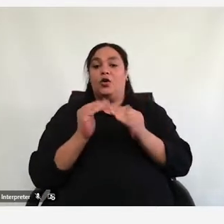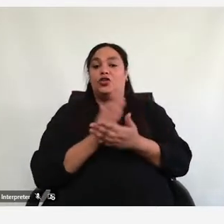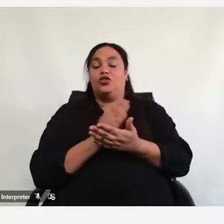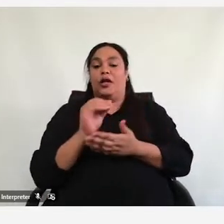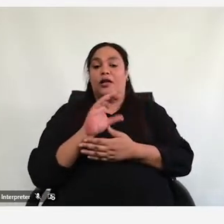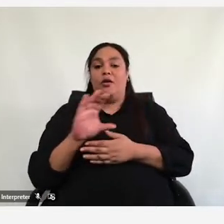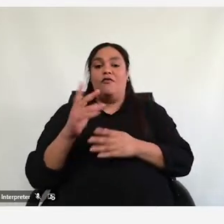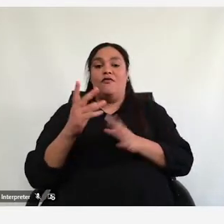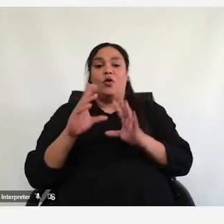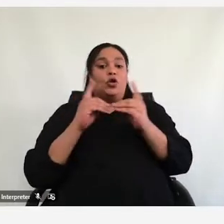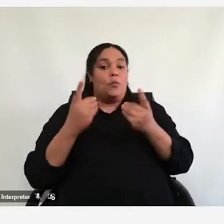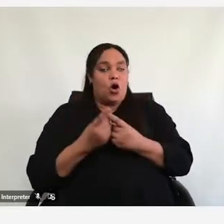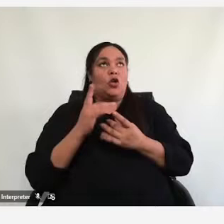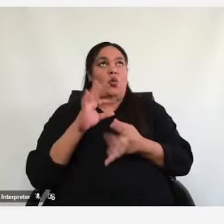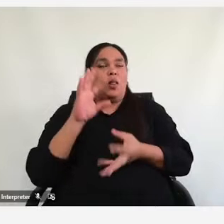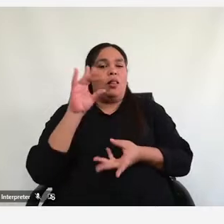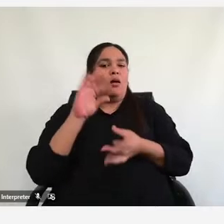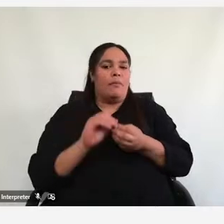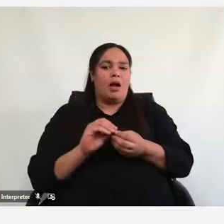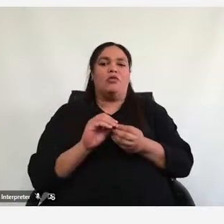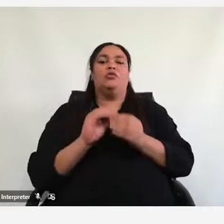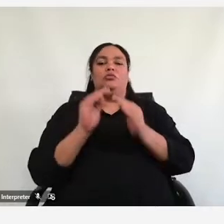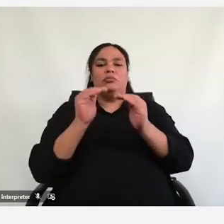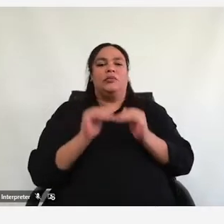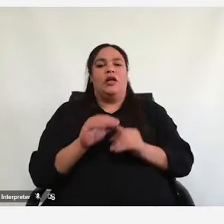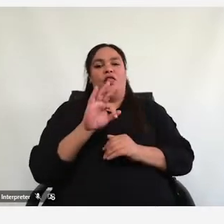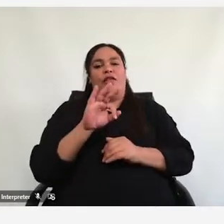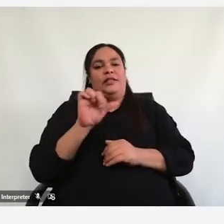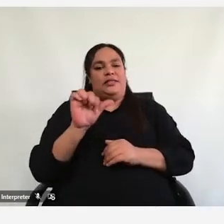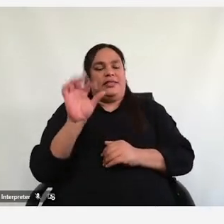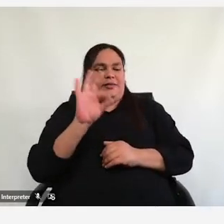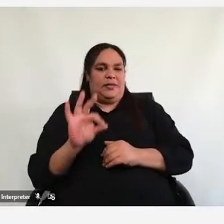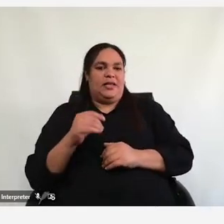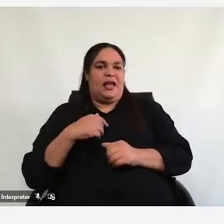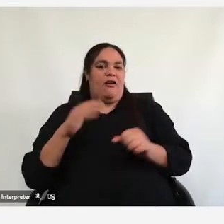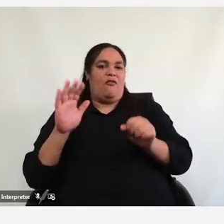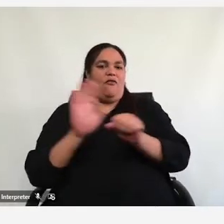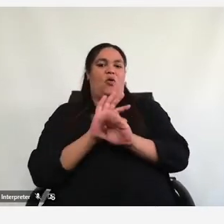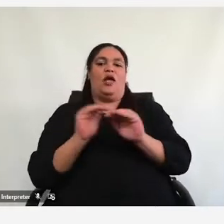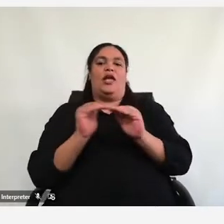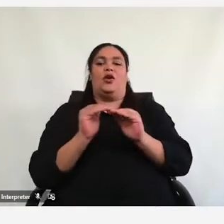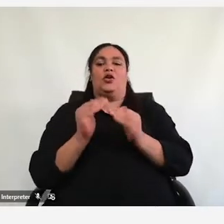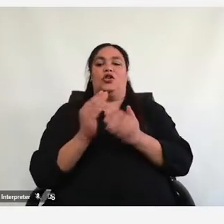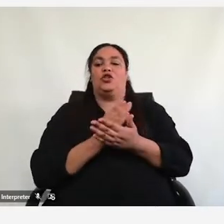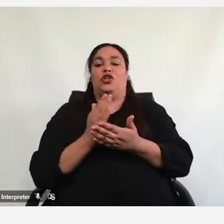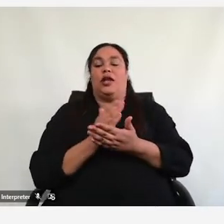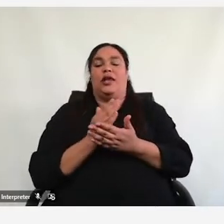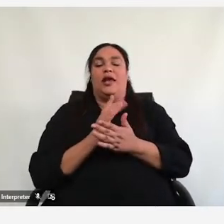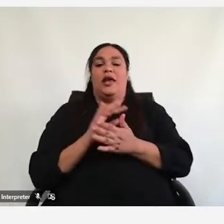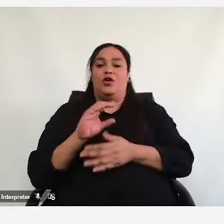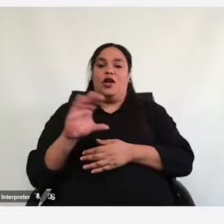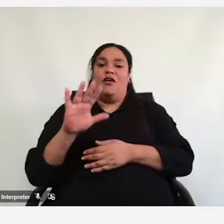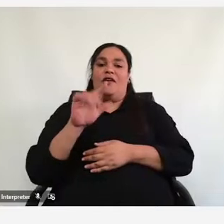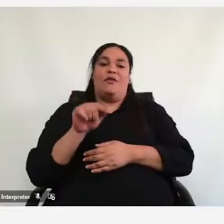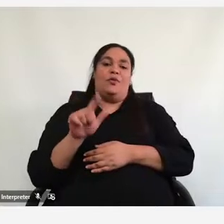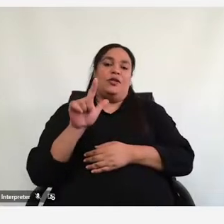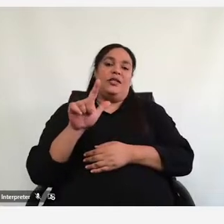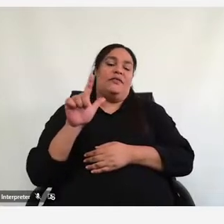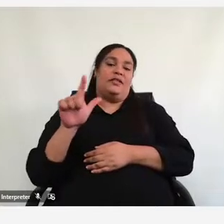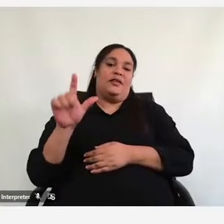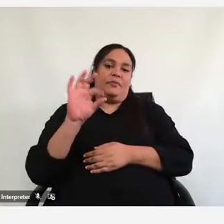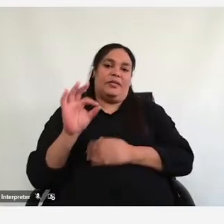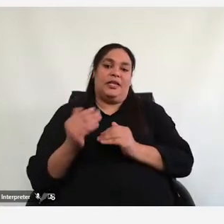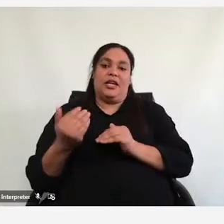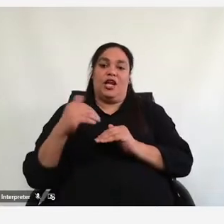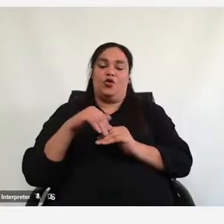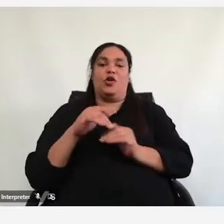to the department will amount to just under 36% of our full equitable share allocation, which is a 5.77% increase